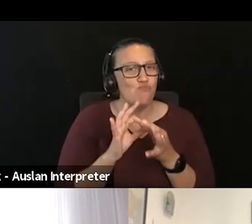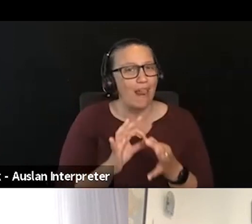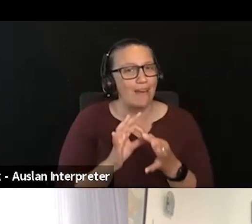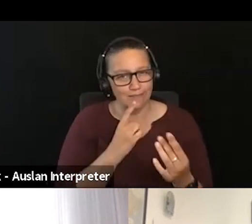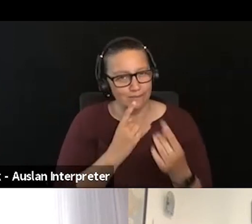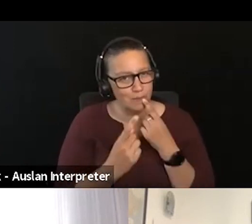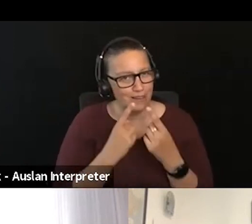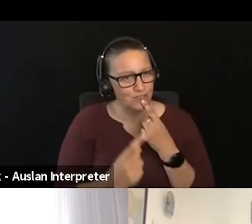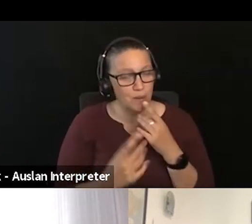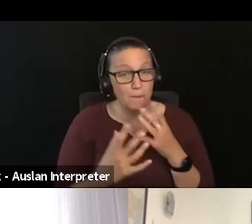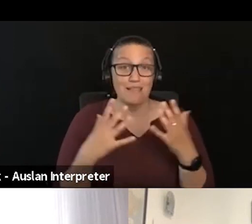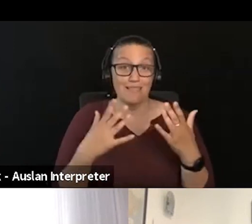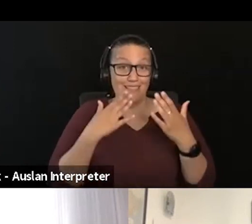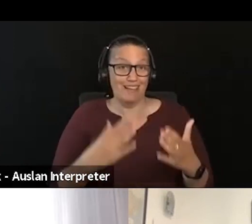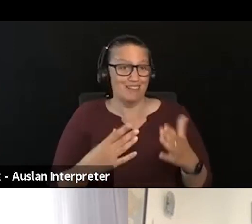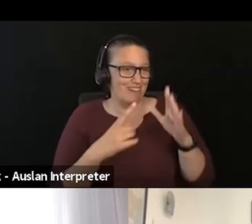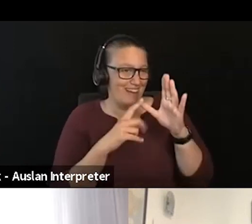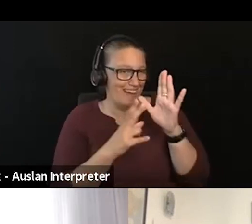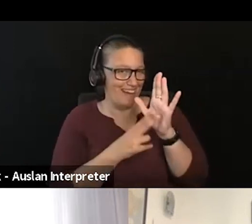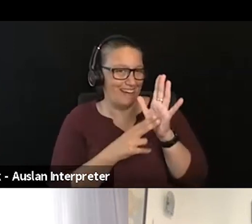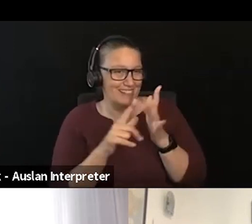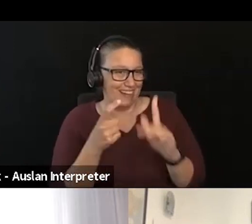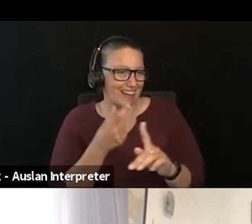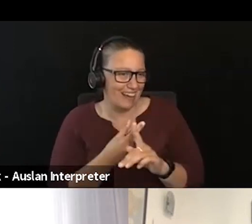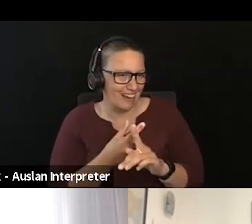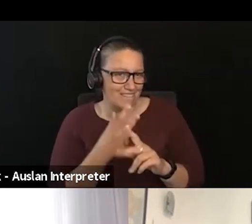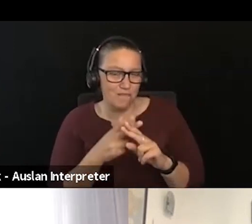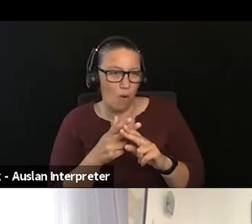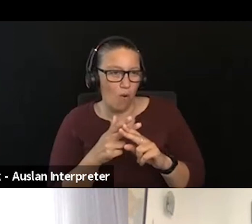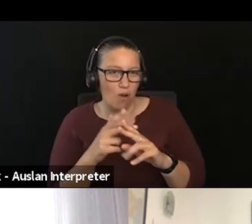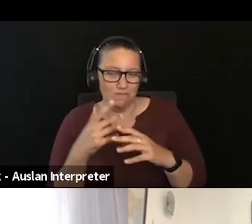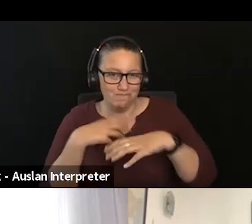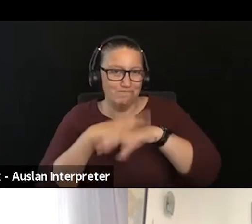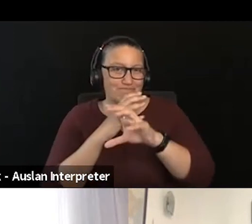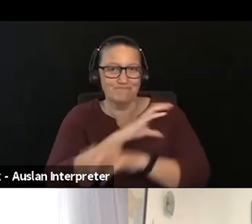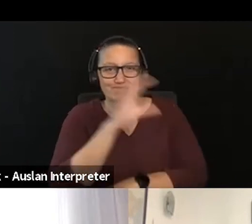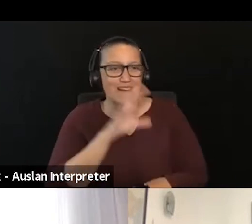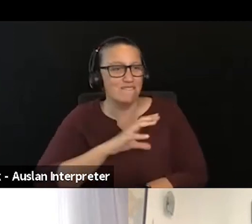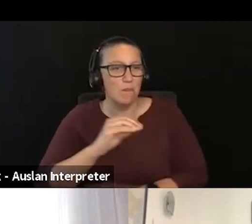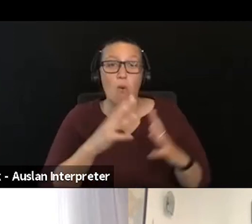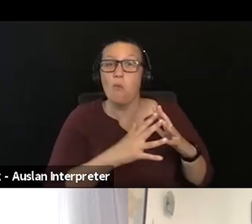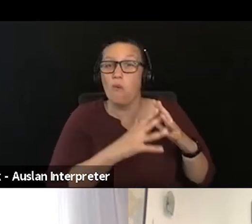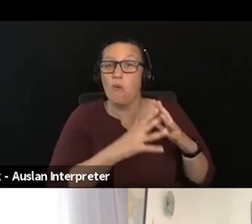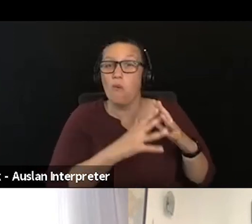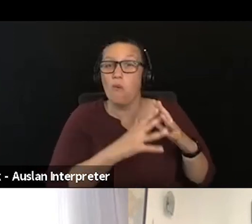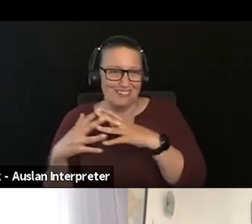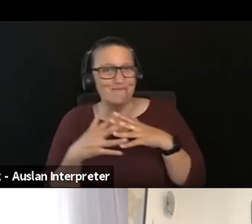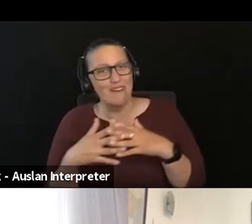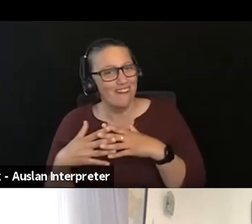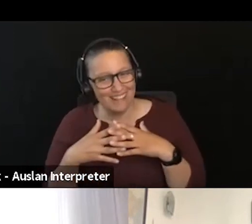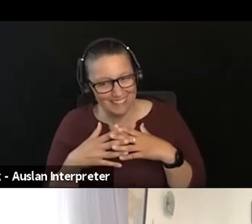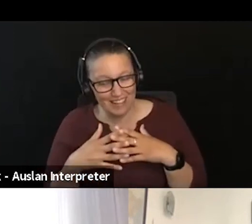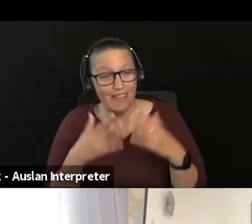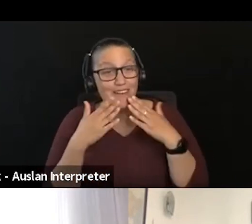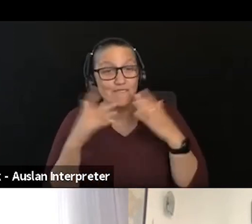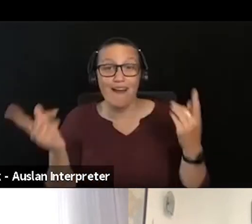for zooming in from the West Coast of the States. And I'd like to thank all our listeners for sticking with